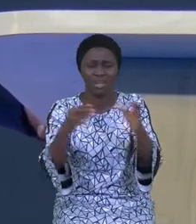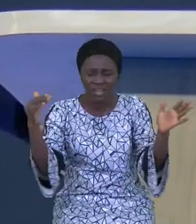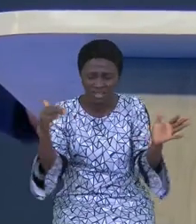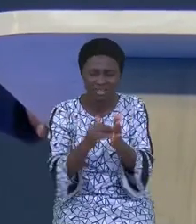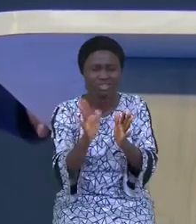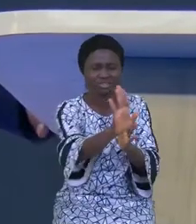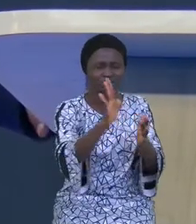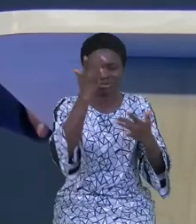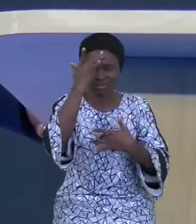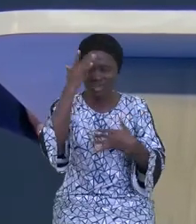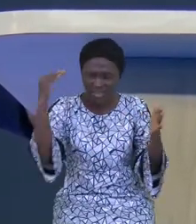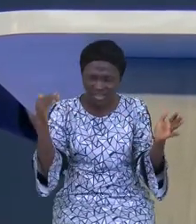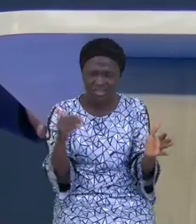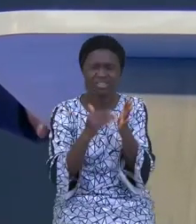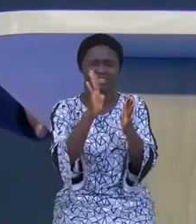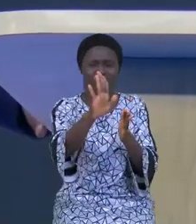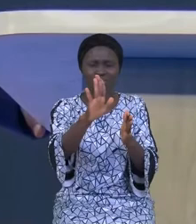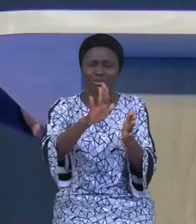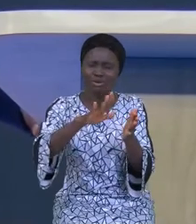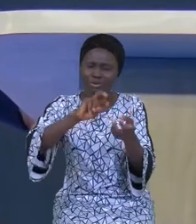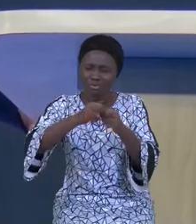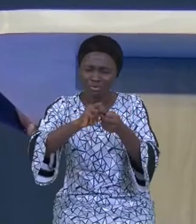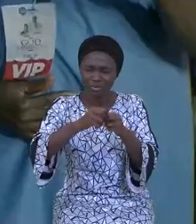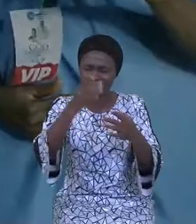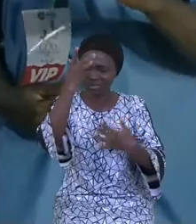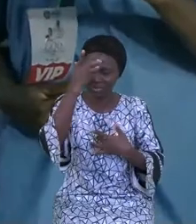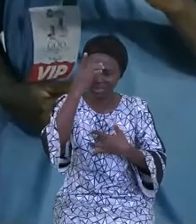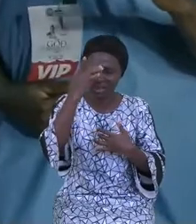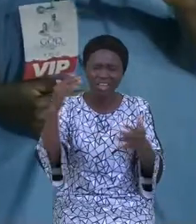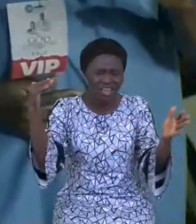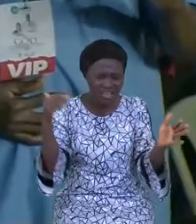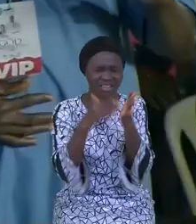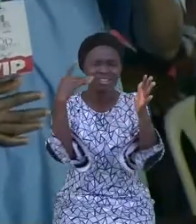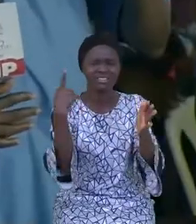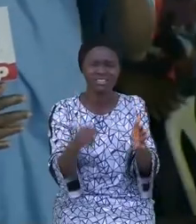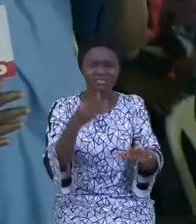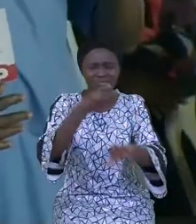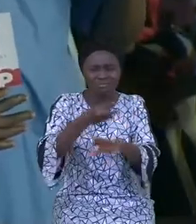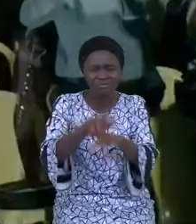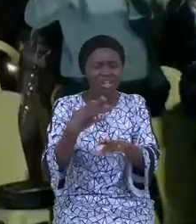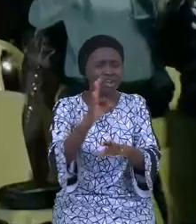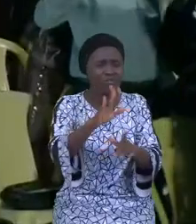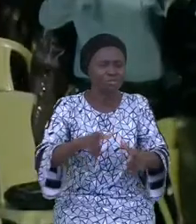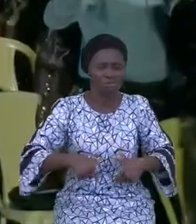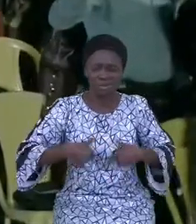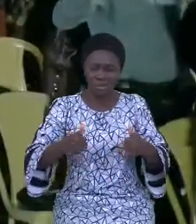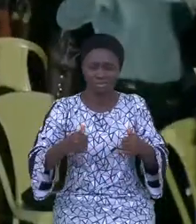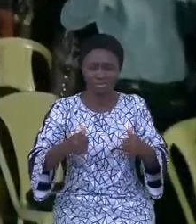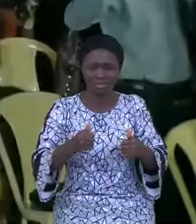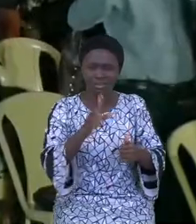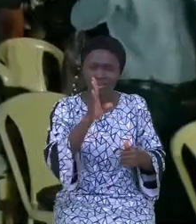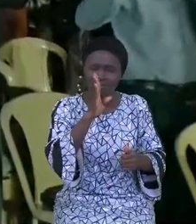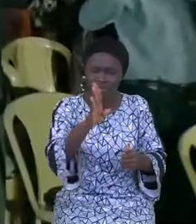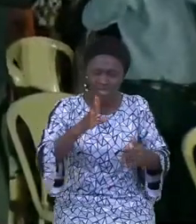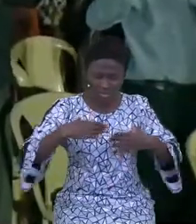sickness, against your deformity, against the impossibility of your life. Be